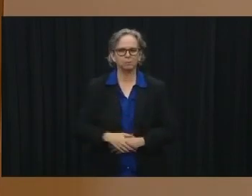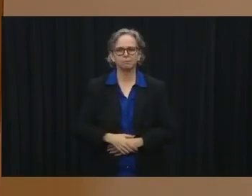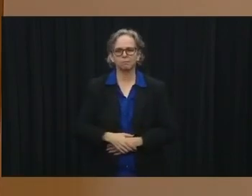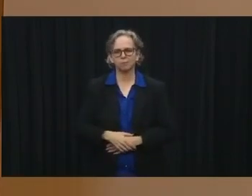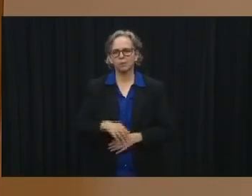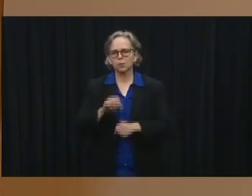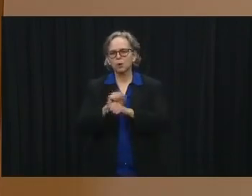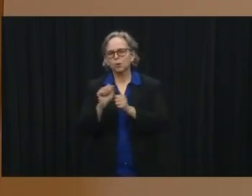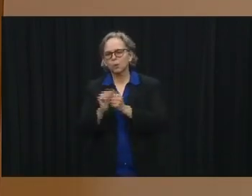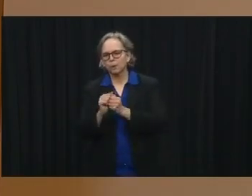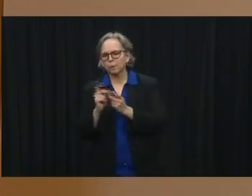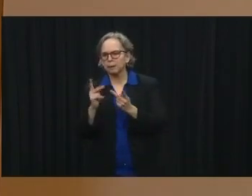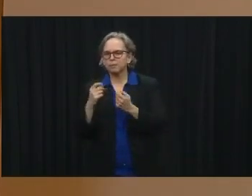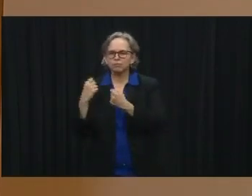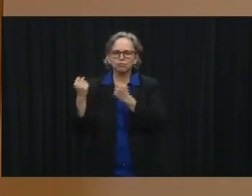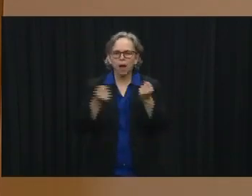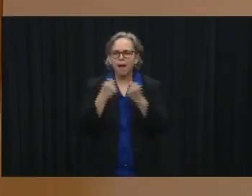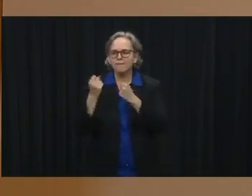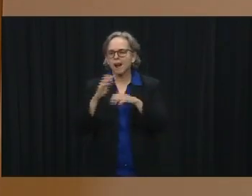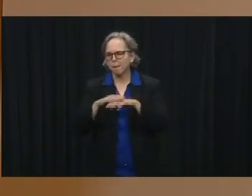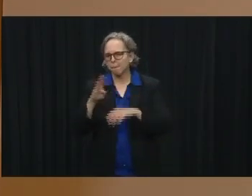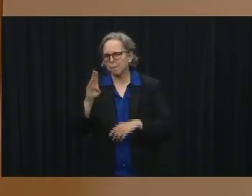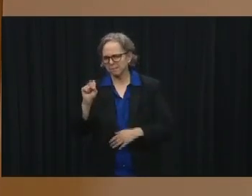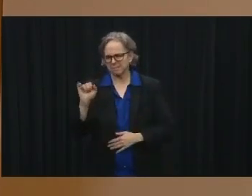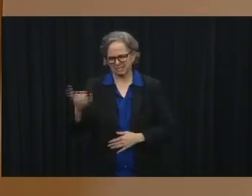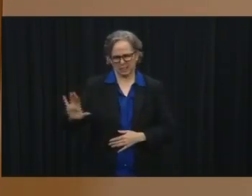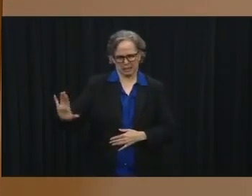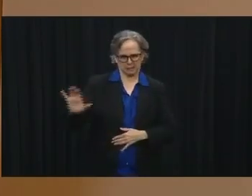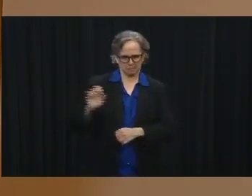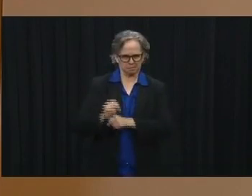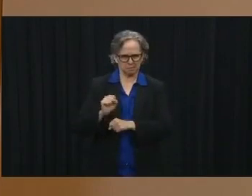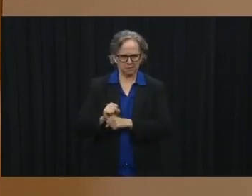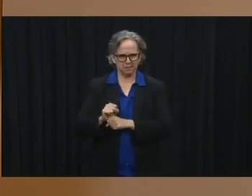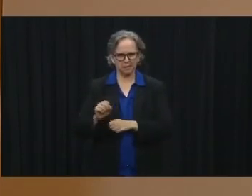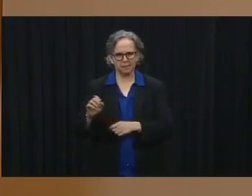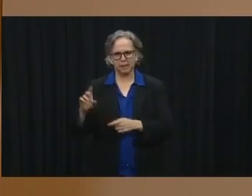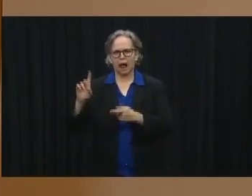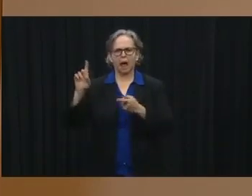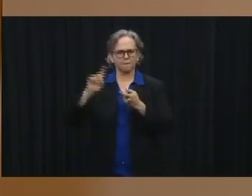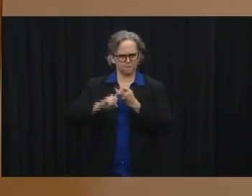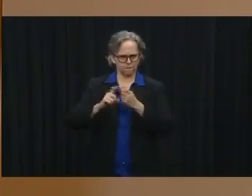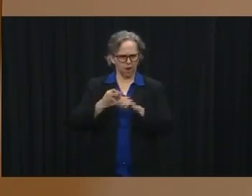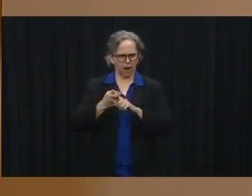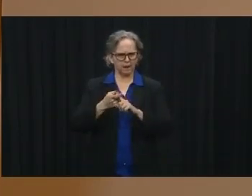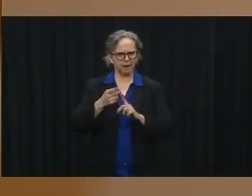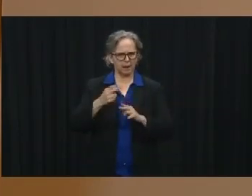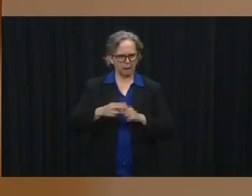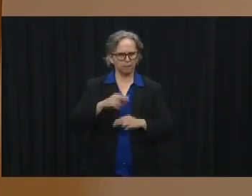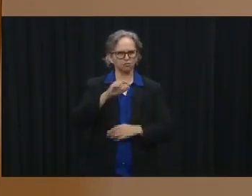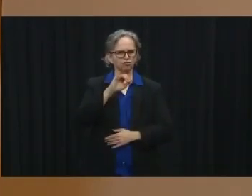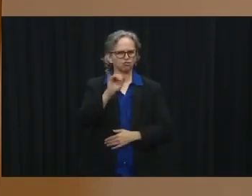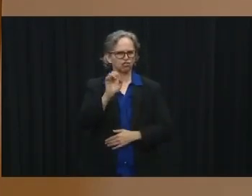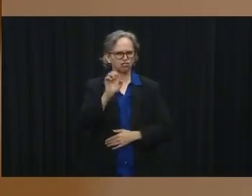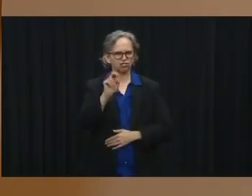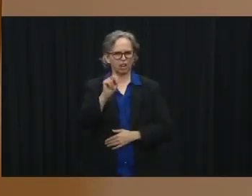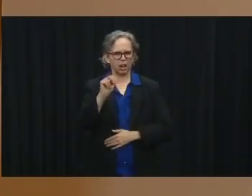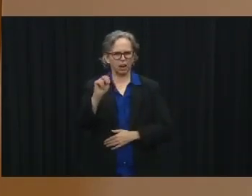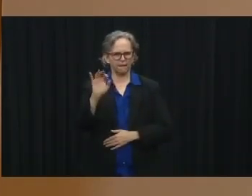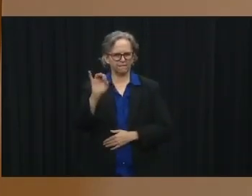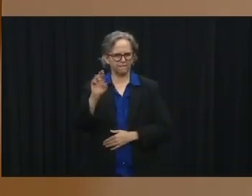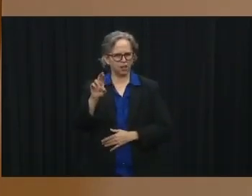and we got a call from a close colleague, and Jennifer, I'm thinking of you. She, here in Franklin County, lost her